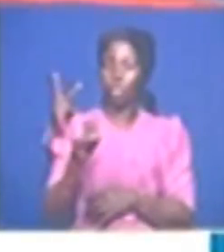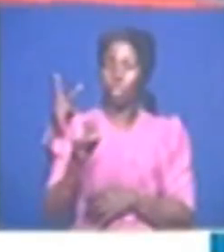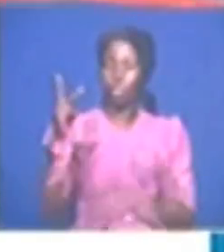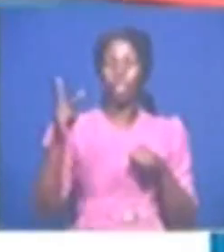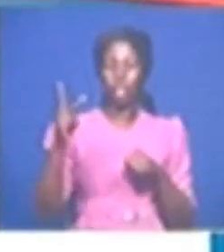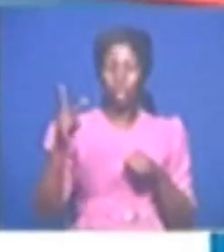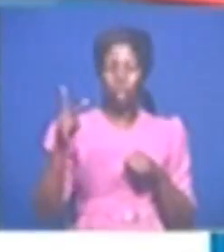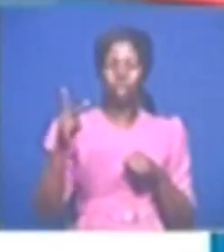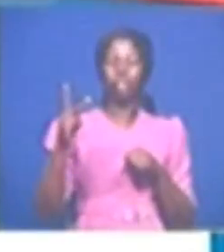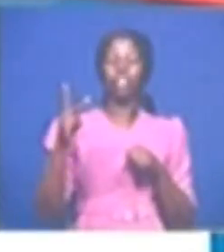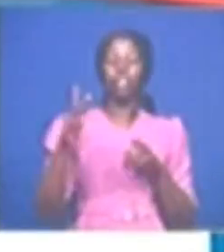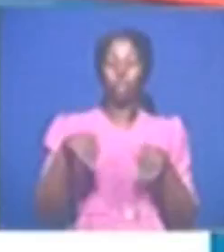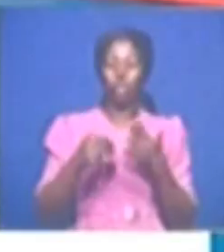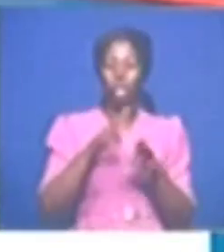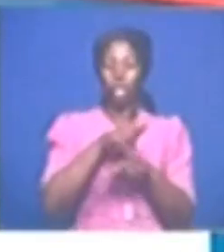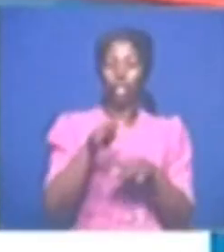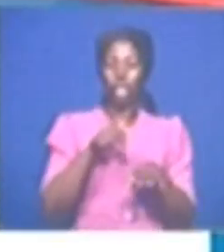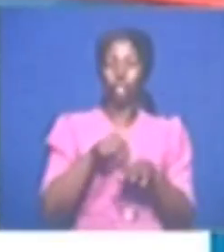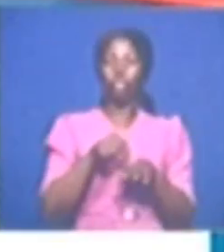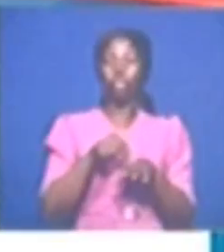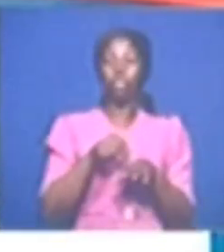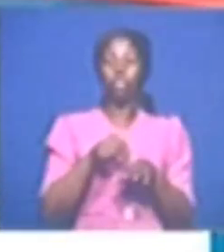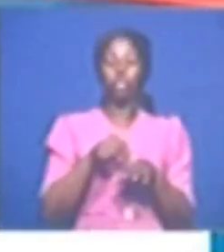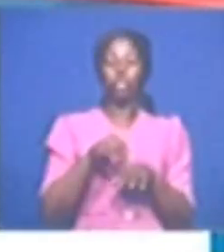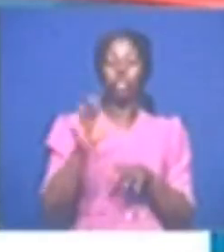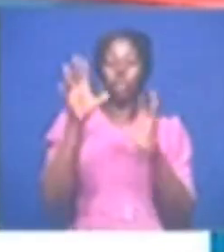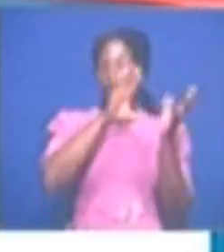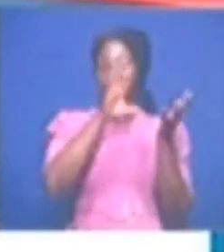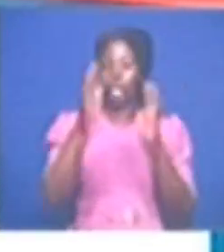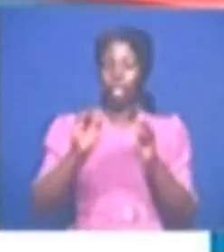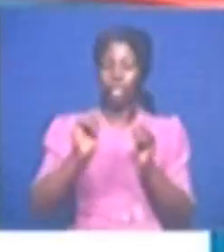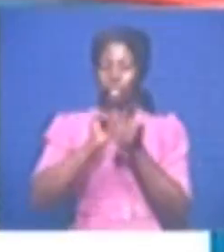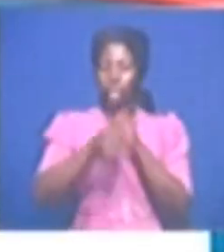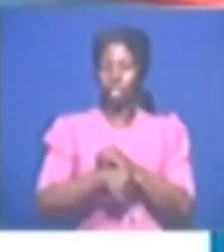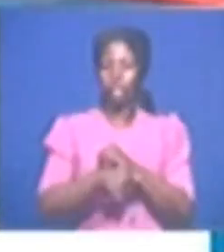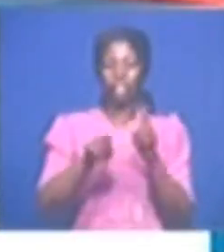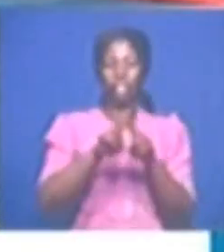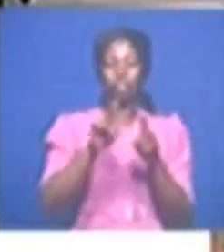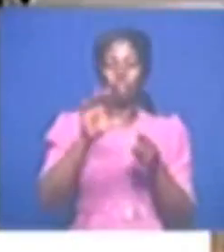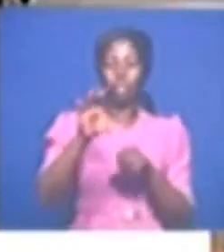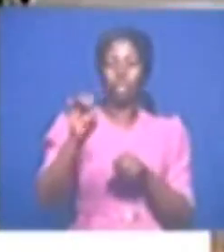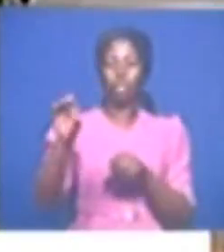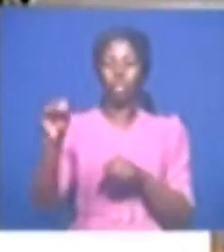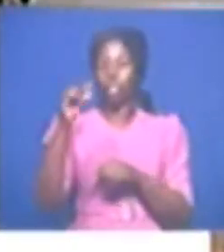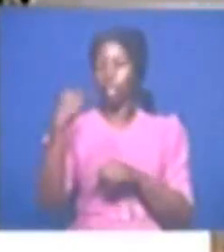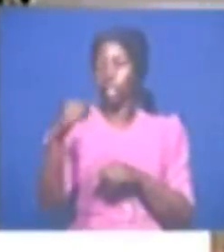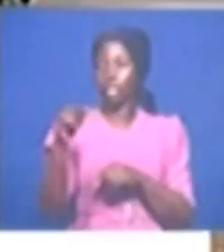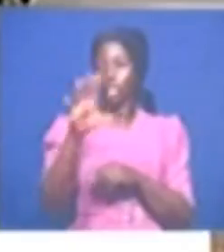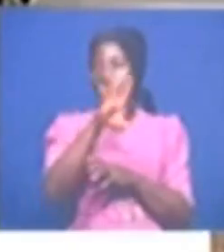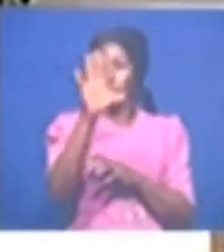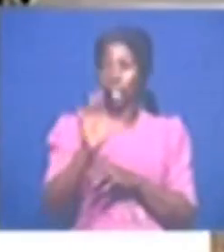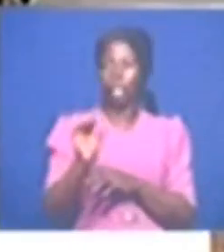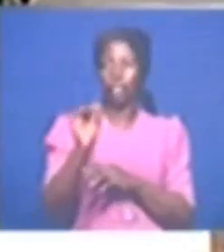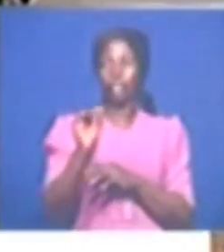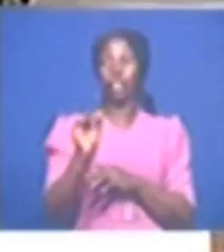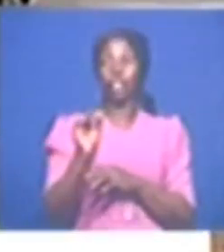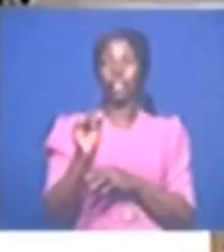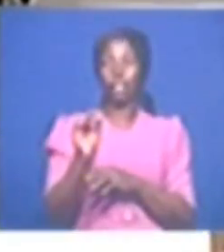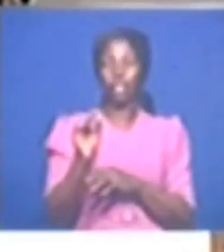of the National Climate Change Council, as well as the CEO for Green Africa Foundation, that is Mithika Mwenda from